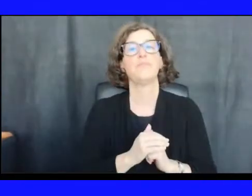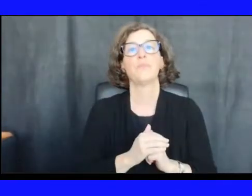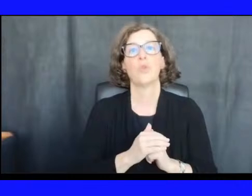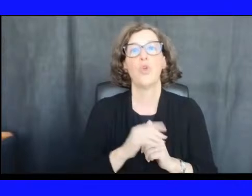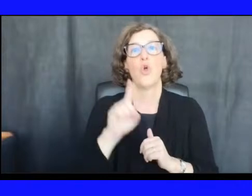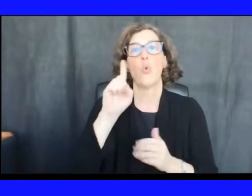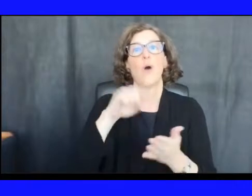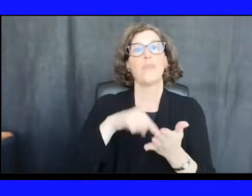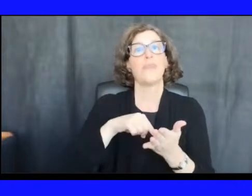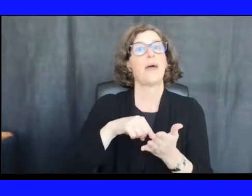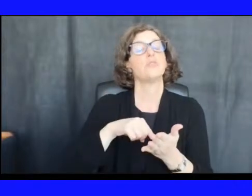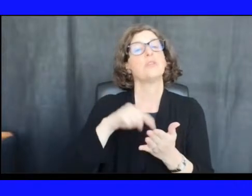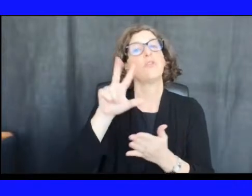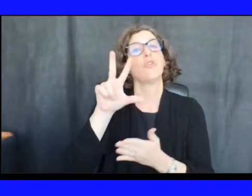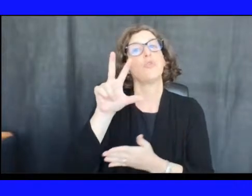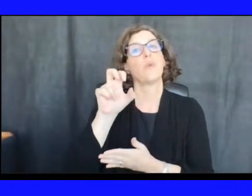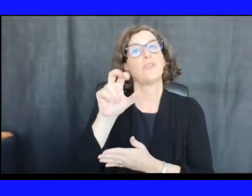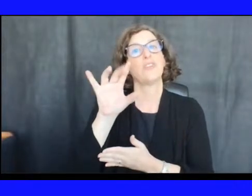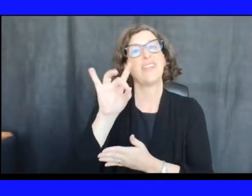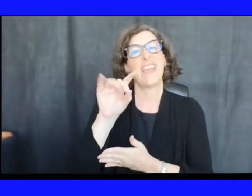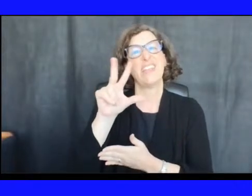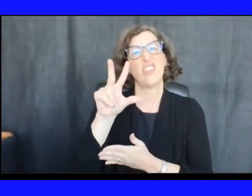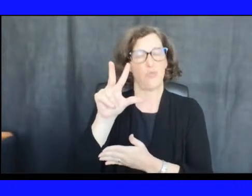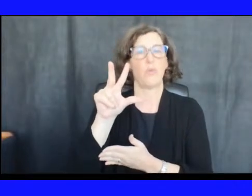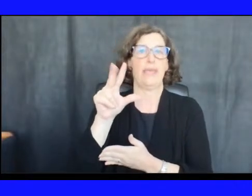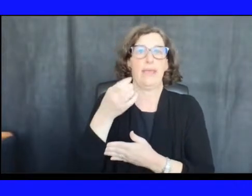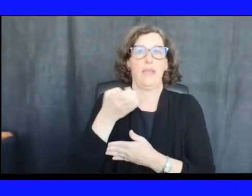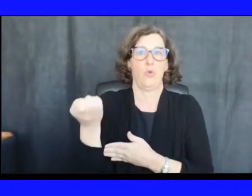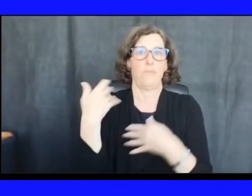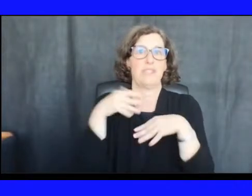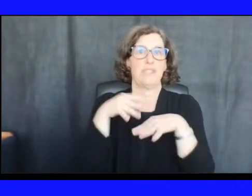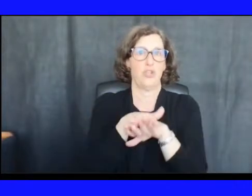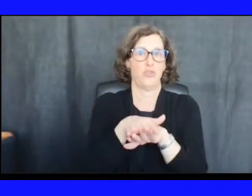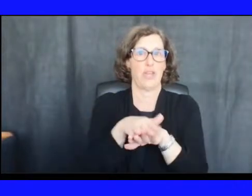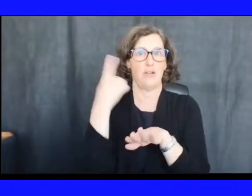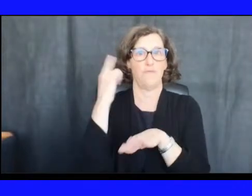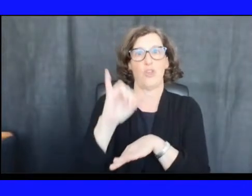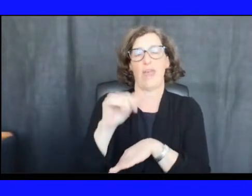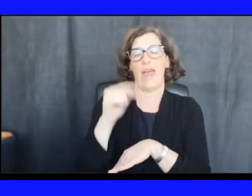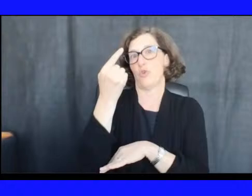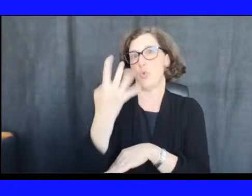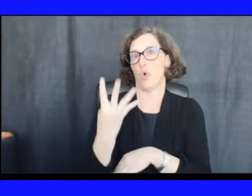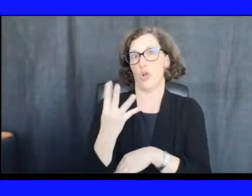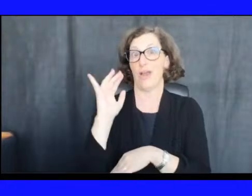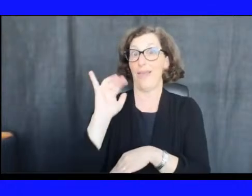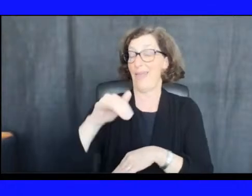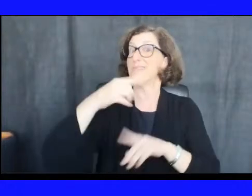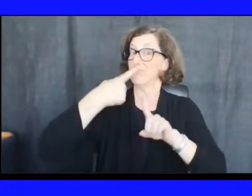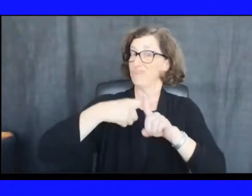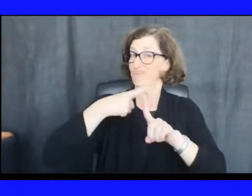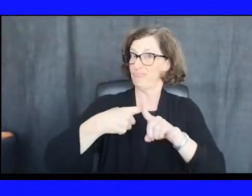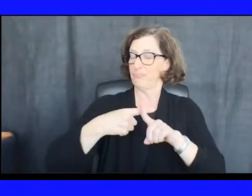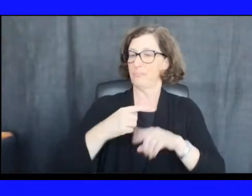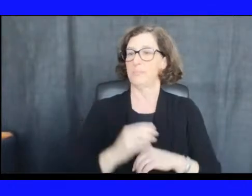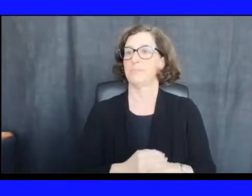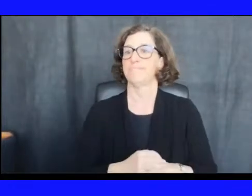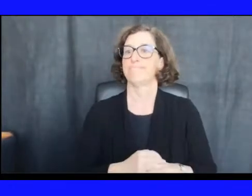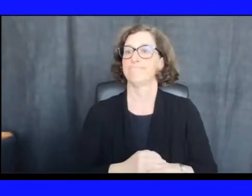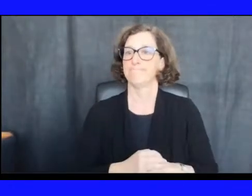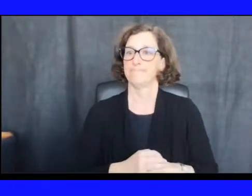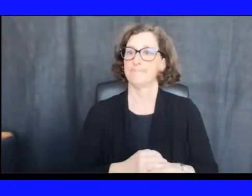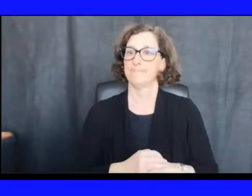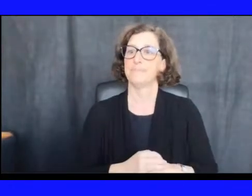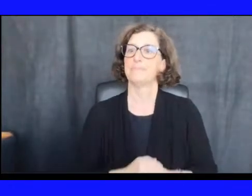heading towards that 75% target, which again is so far above the customer average of Epic across the whole country of